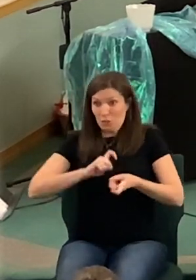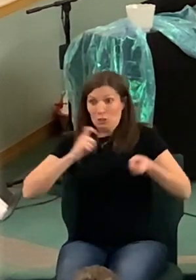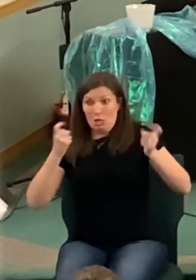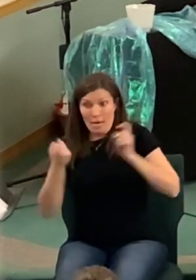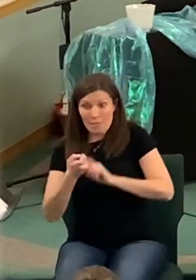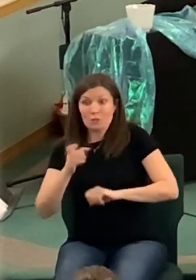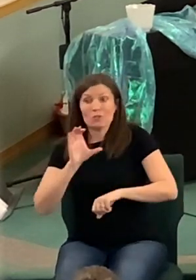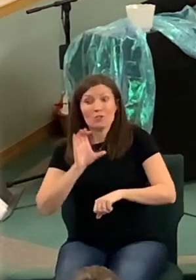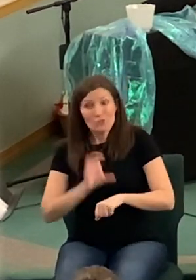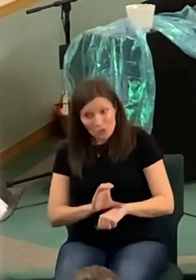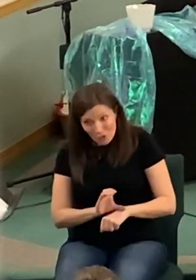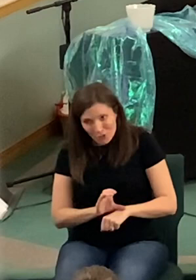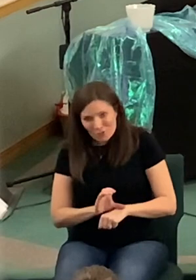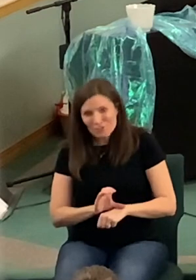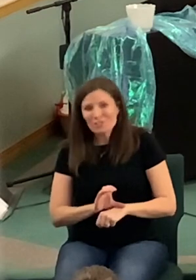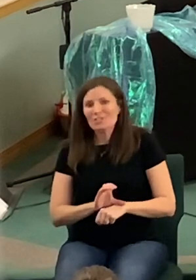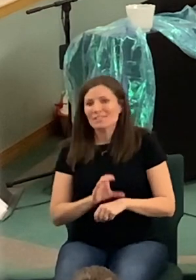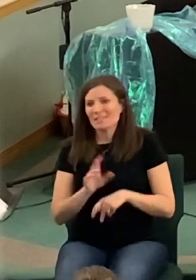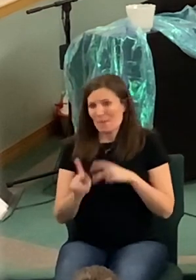were part of.